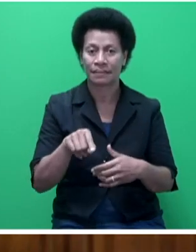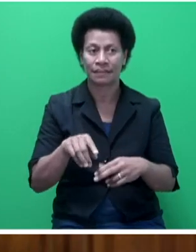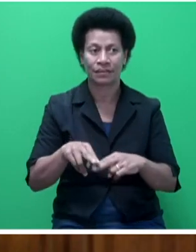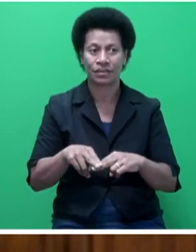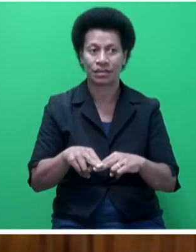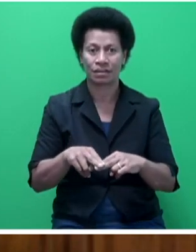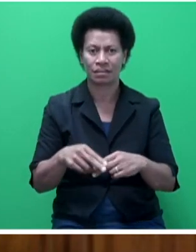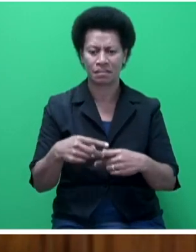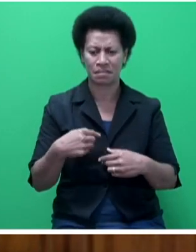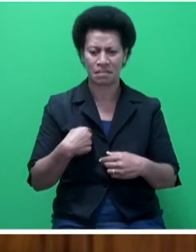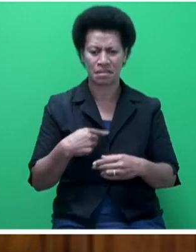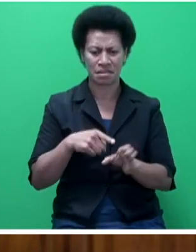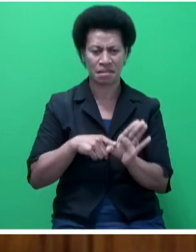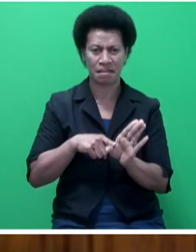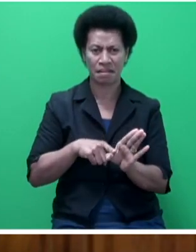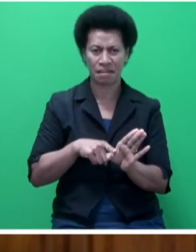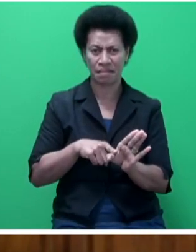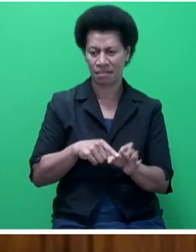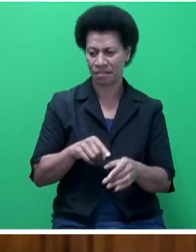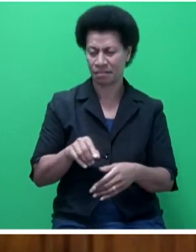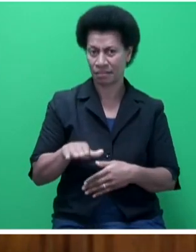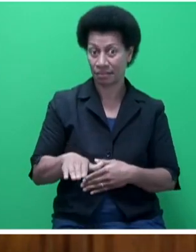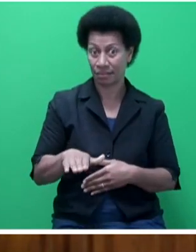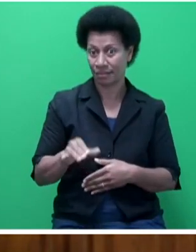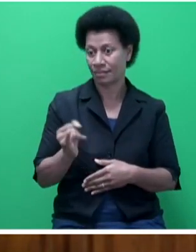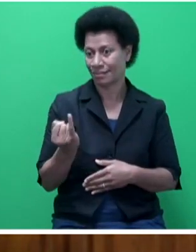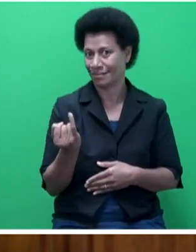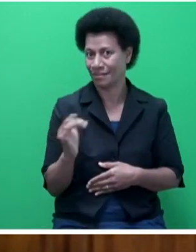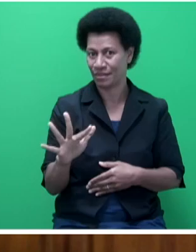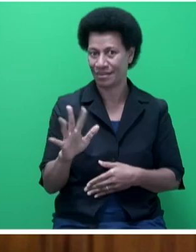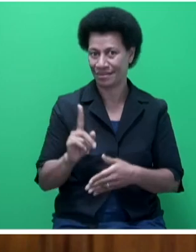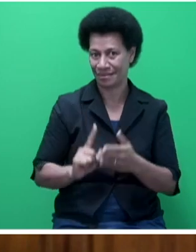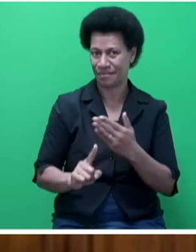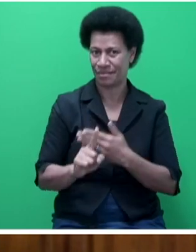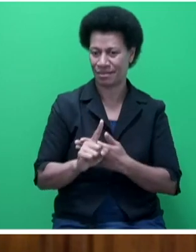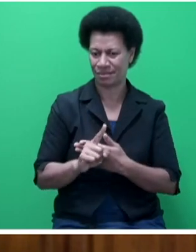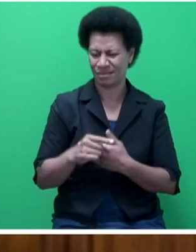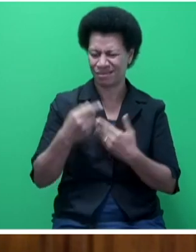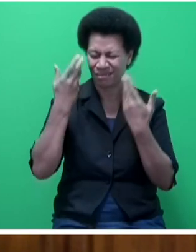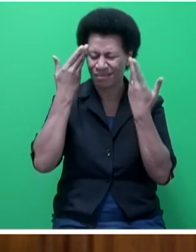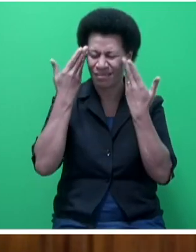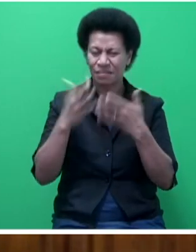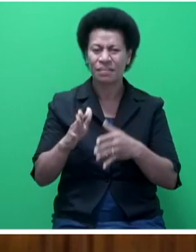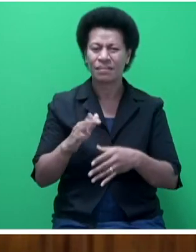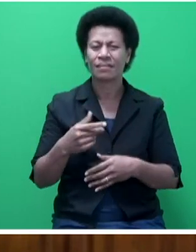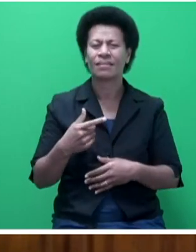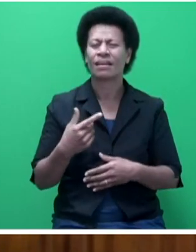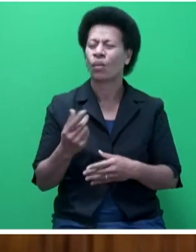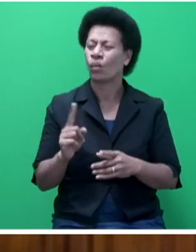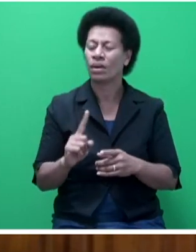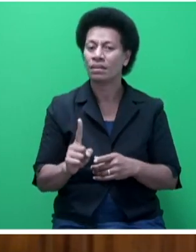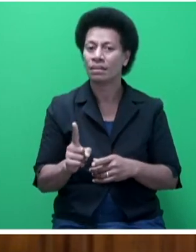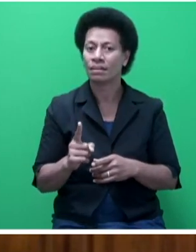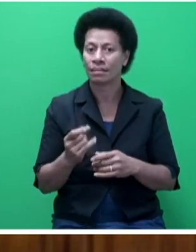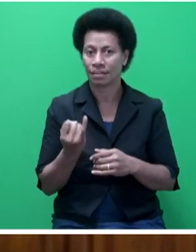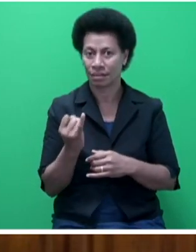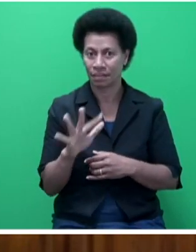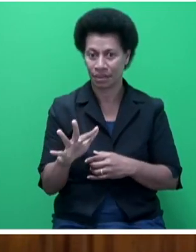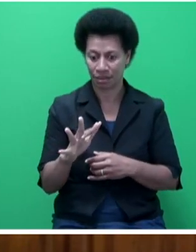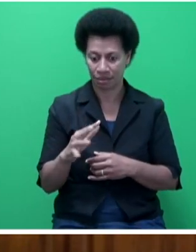young when Fiji gained its independence. I did not understand then, but have realized how